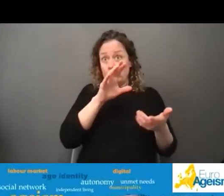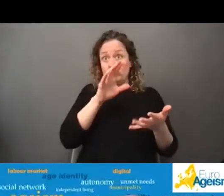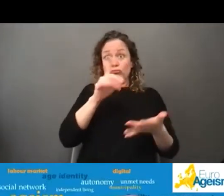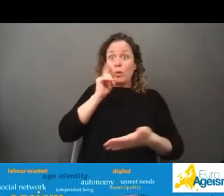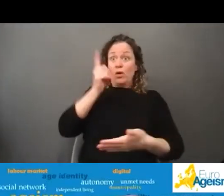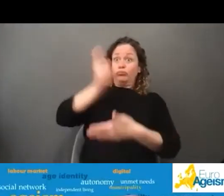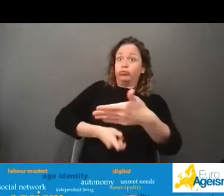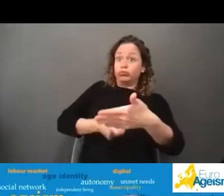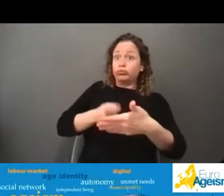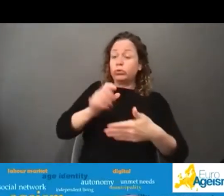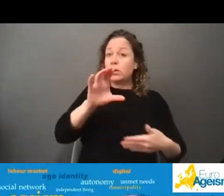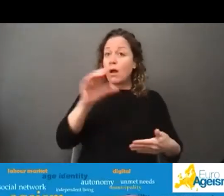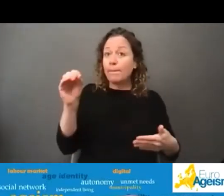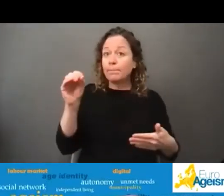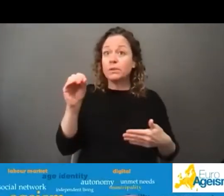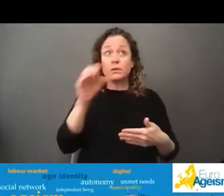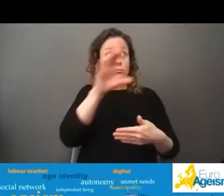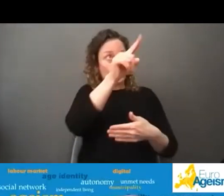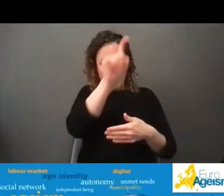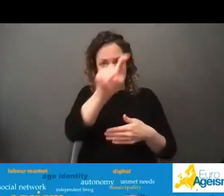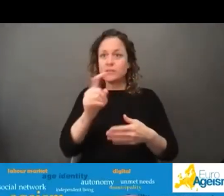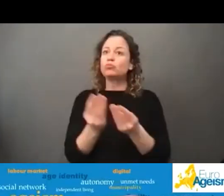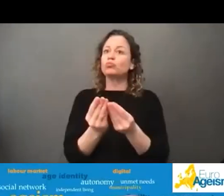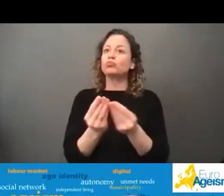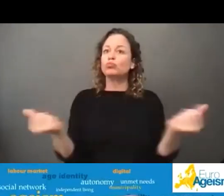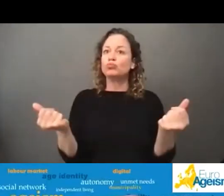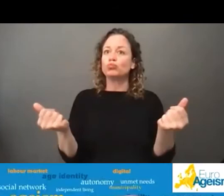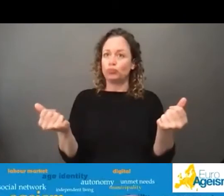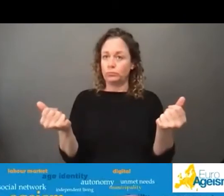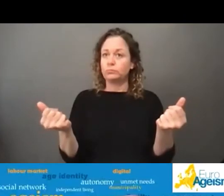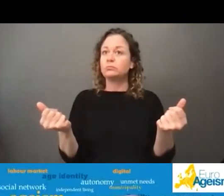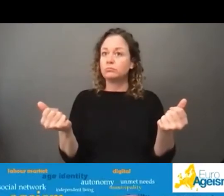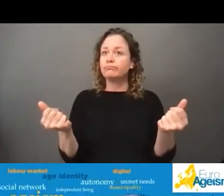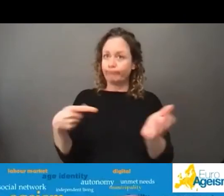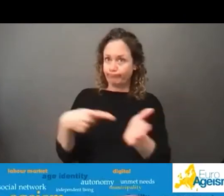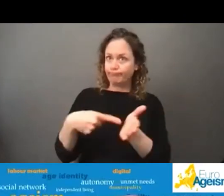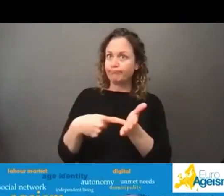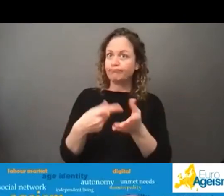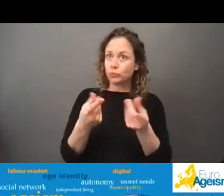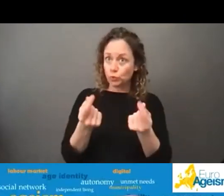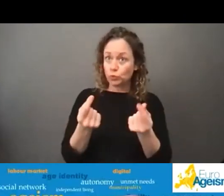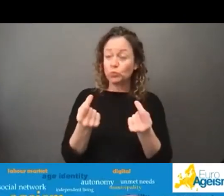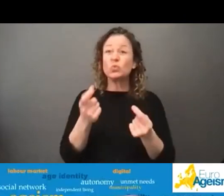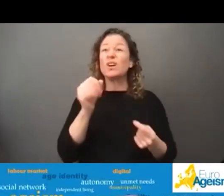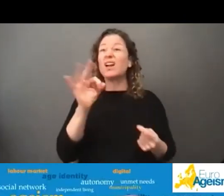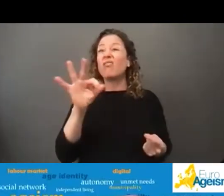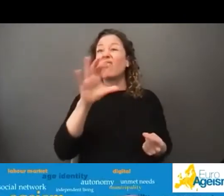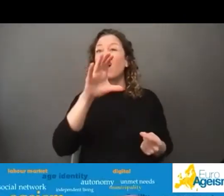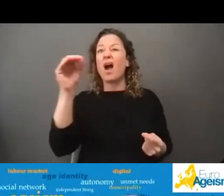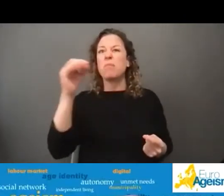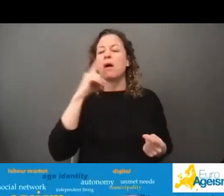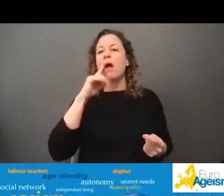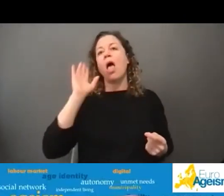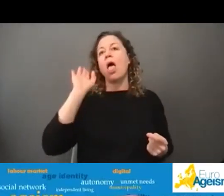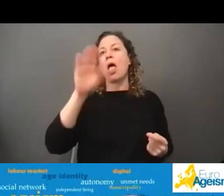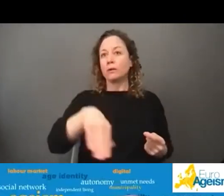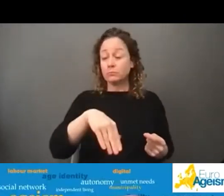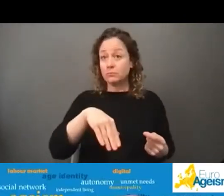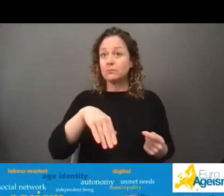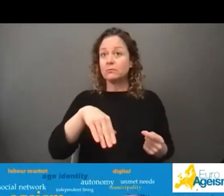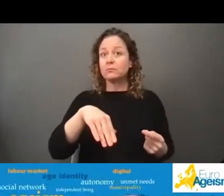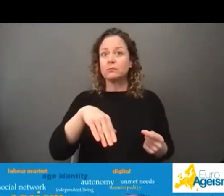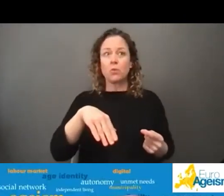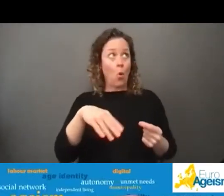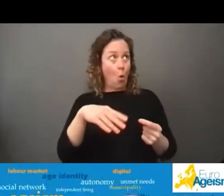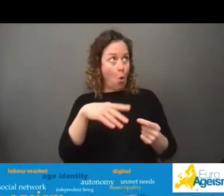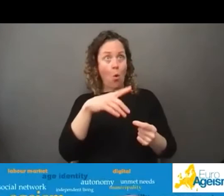ratify or rectify what's going on. If the company does not take steps to rectify the situation, then penalties from